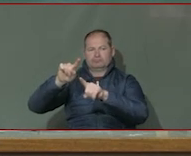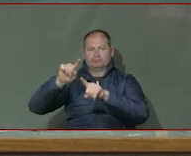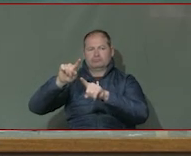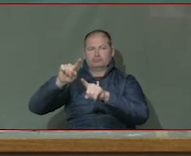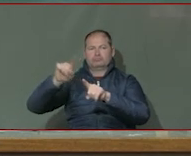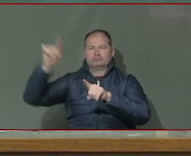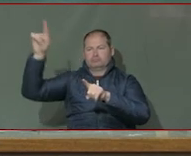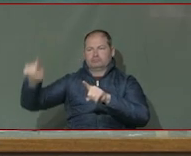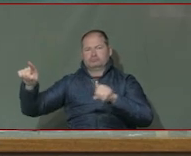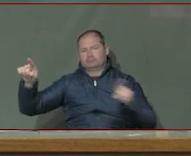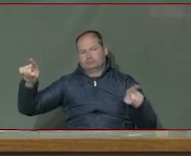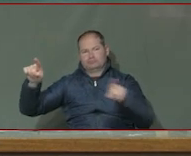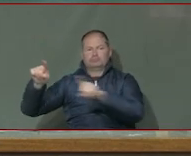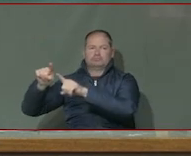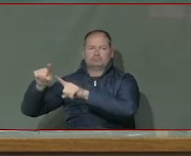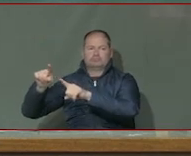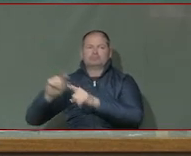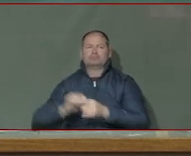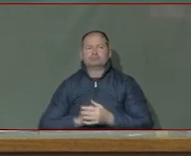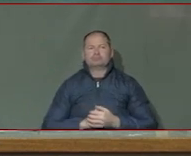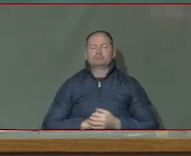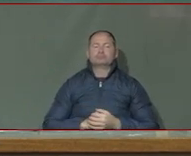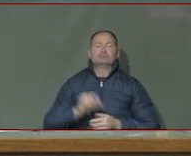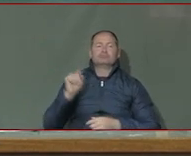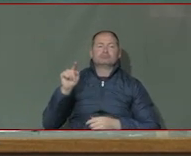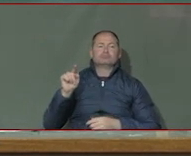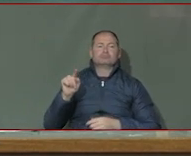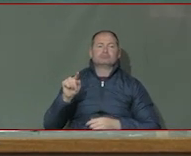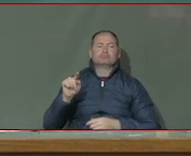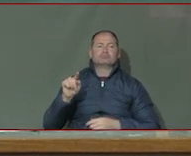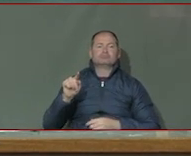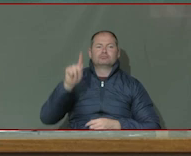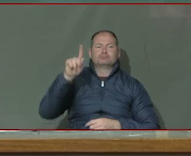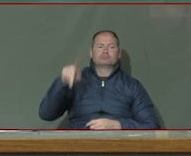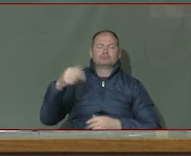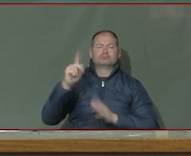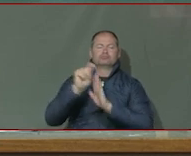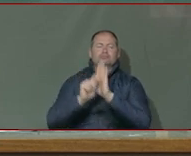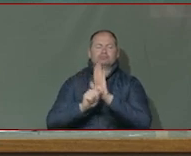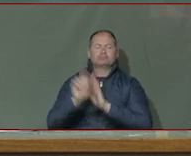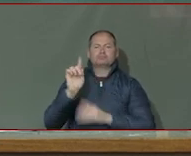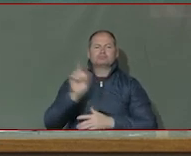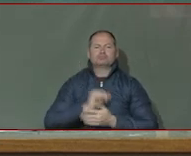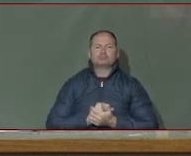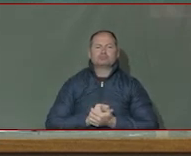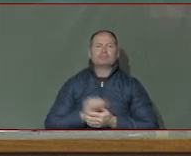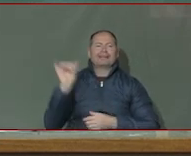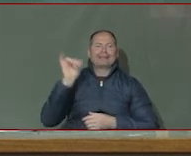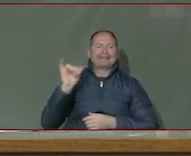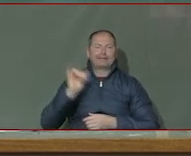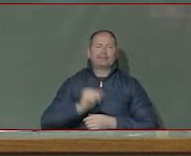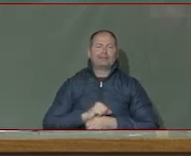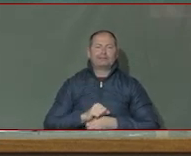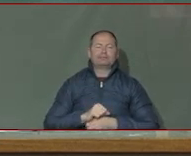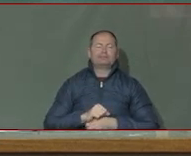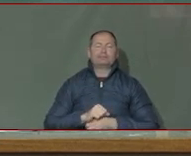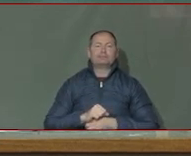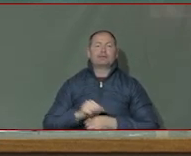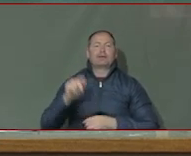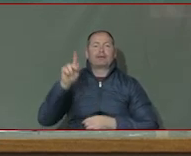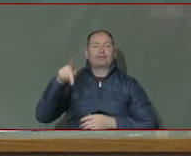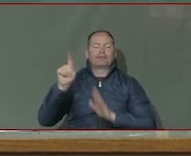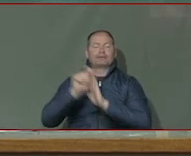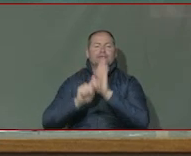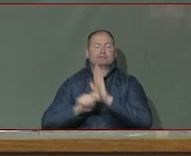Capital, capital. What's the phenotype of this one? Yellow. What is the phenotype of this one? What's